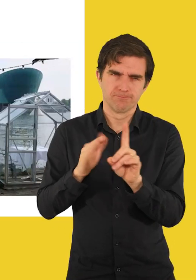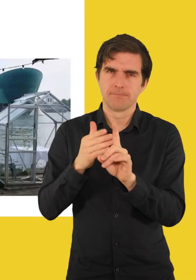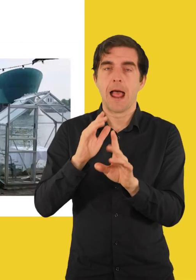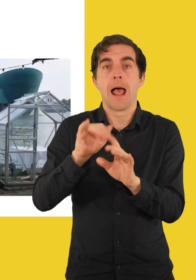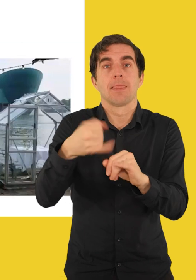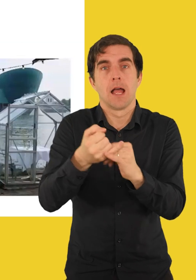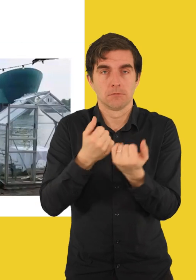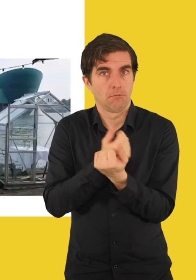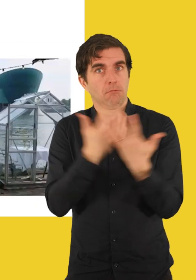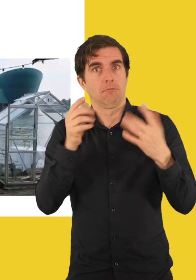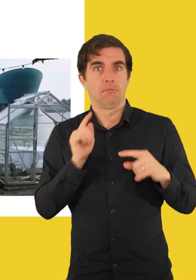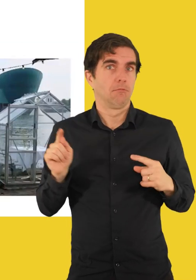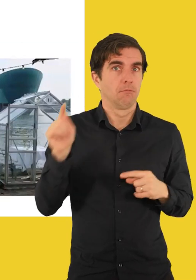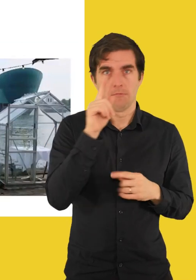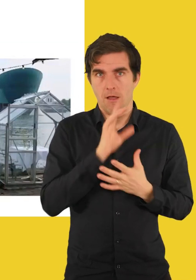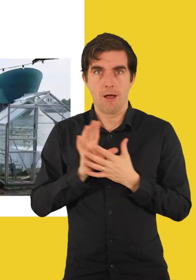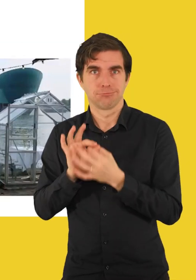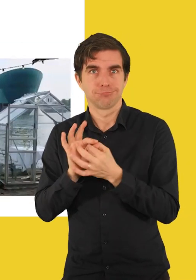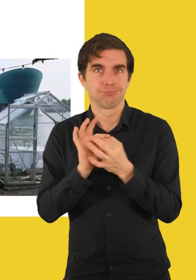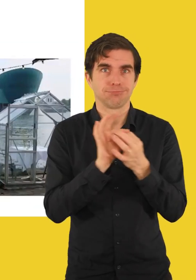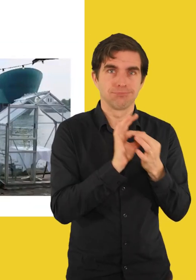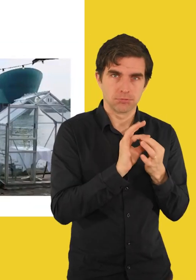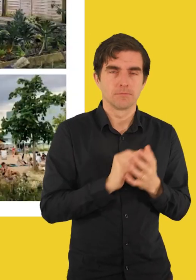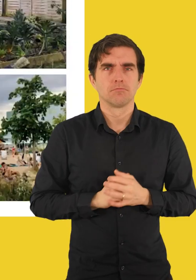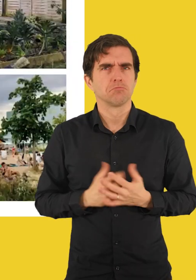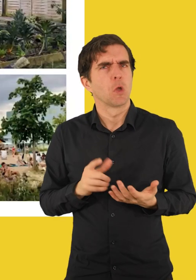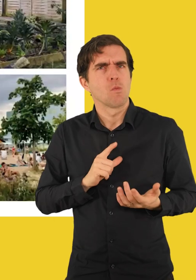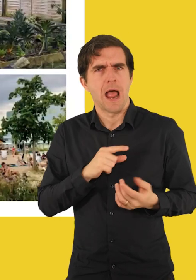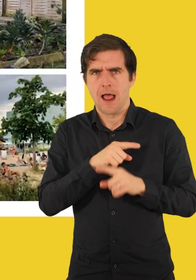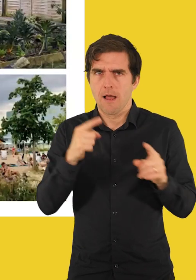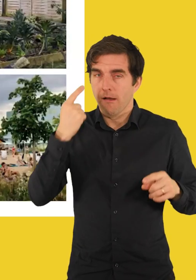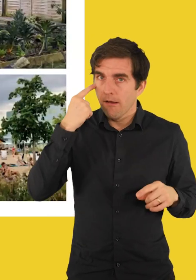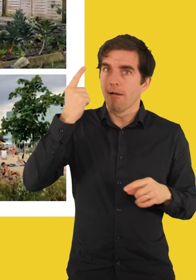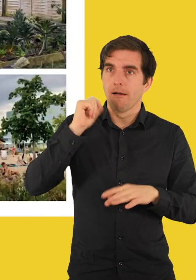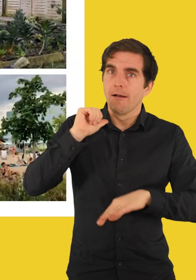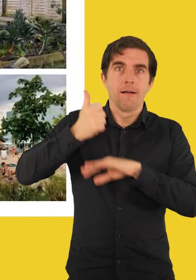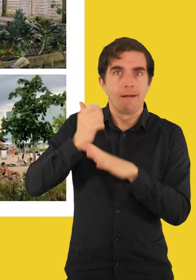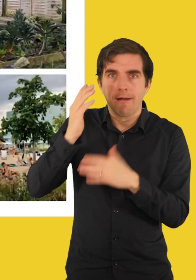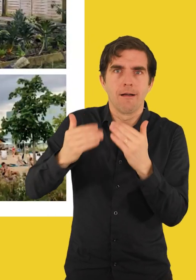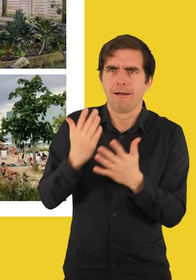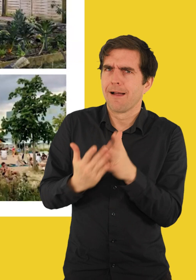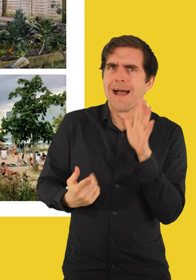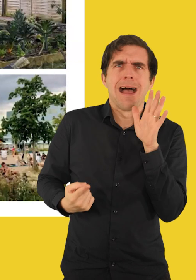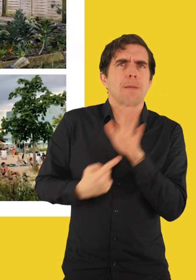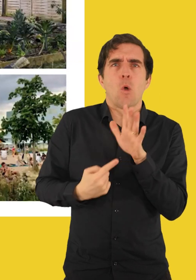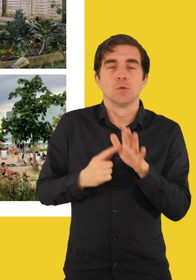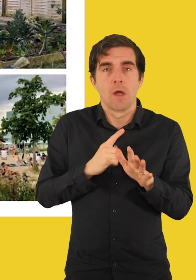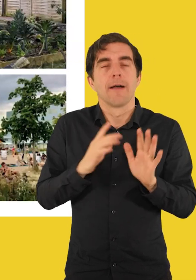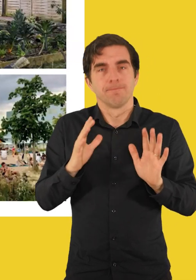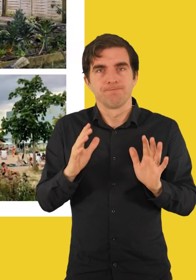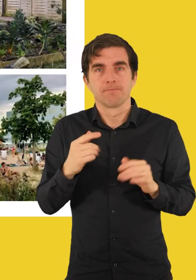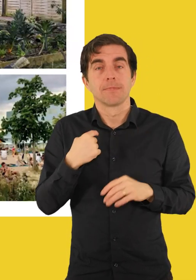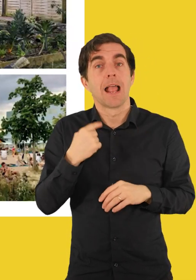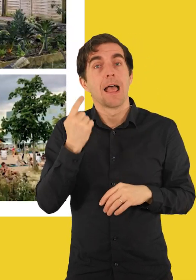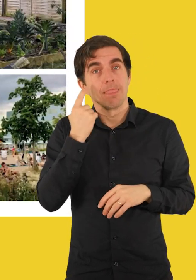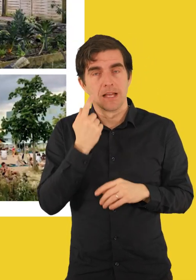our goal in the end. And why are those initiatives so important? That